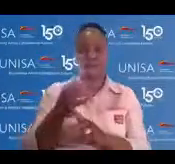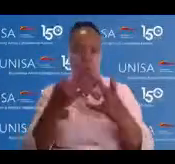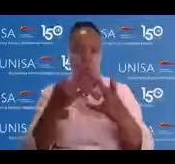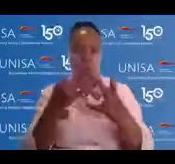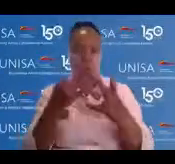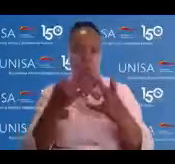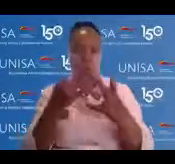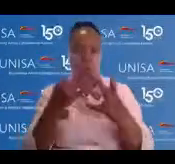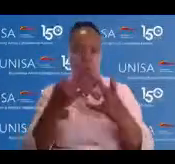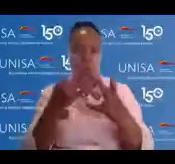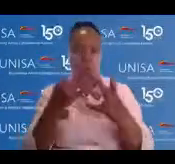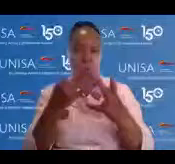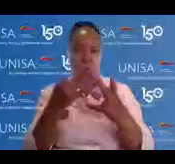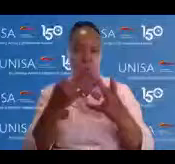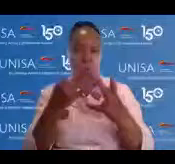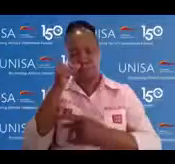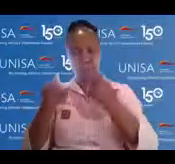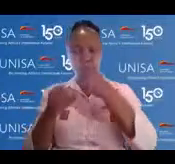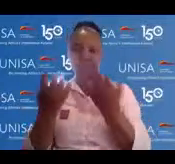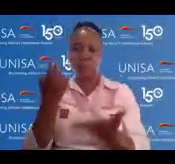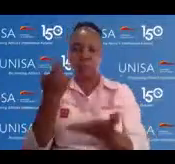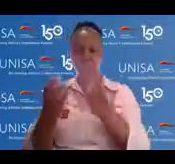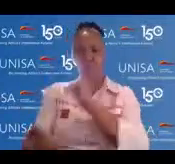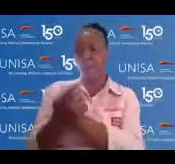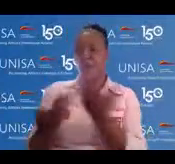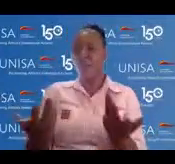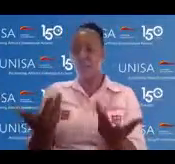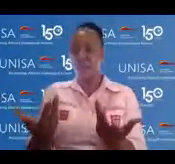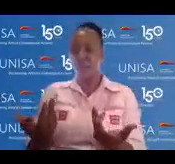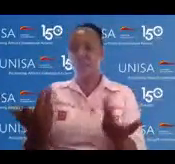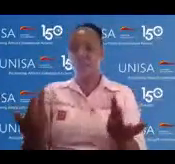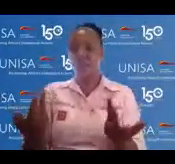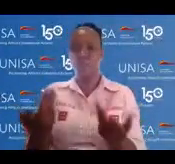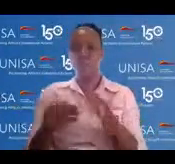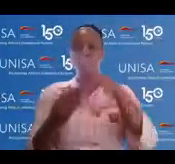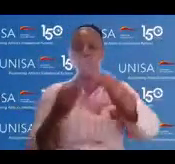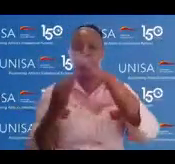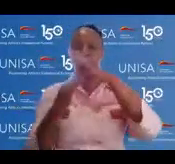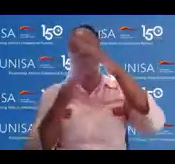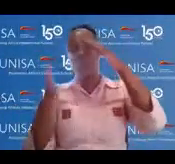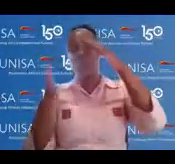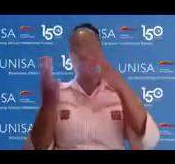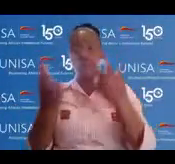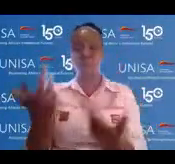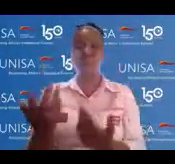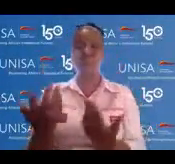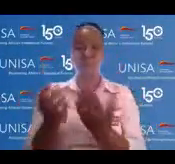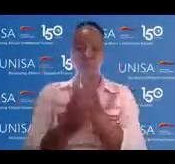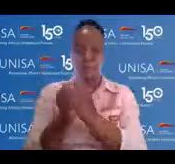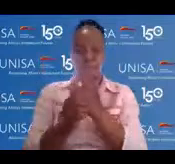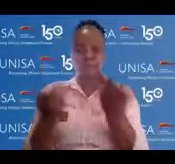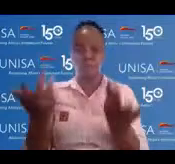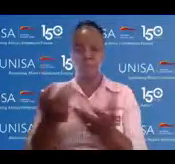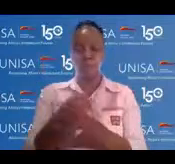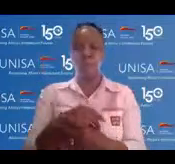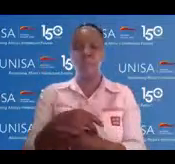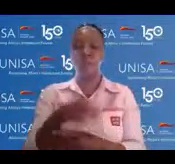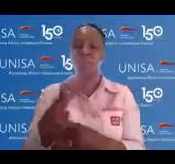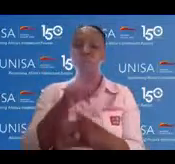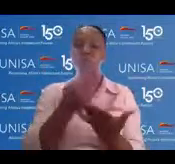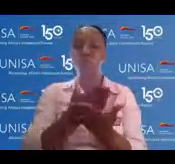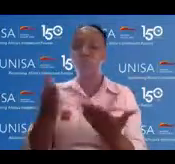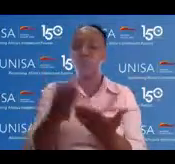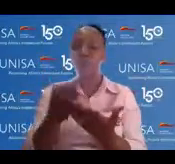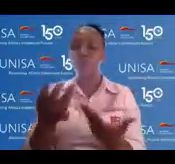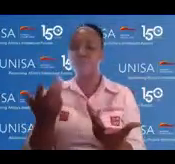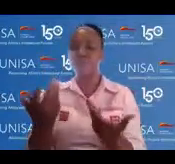that might have taken place. Then top right-hand side. So guys, for those of you who have two